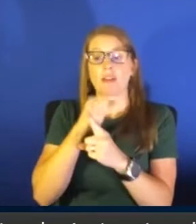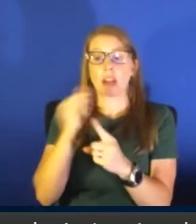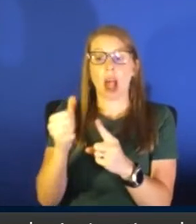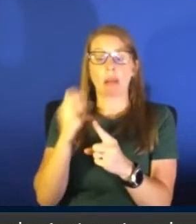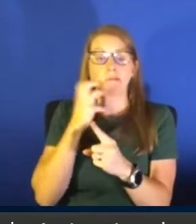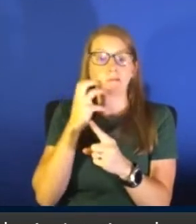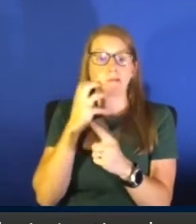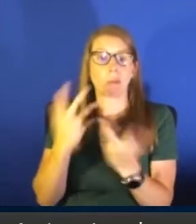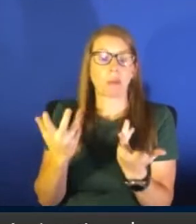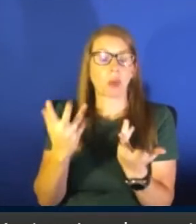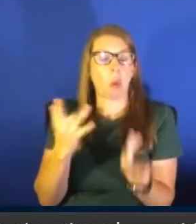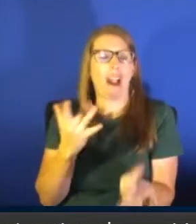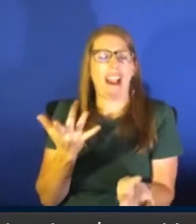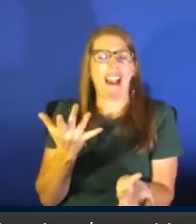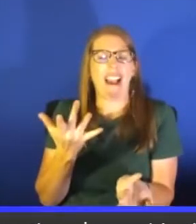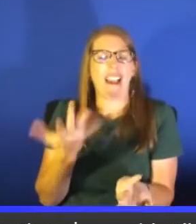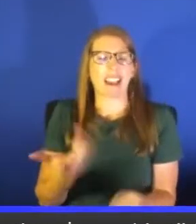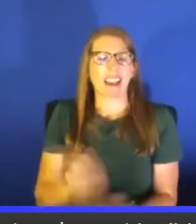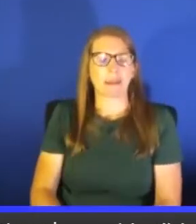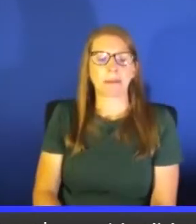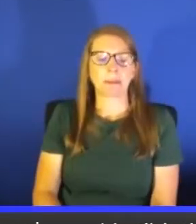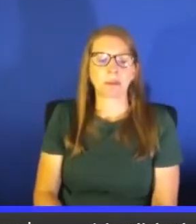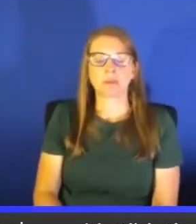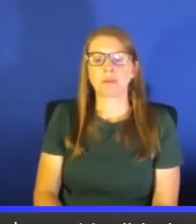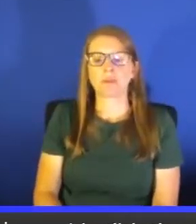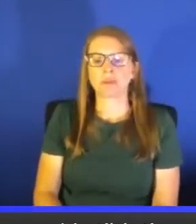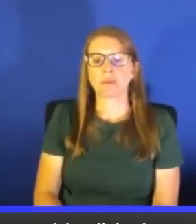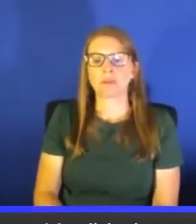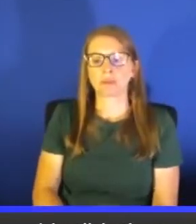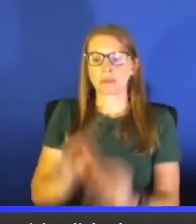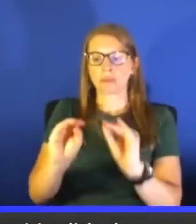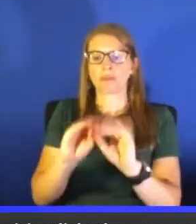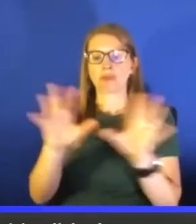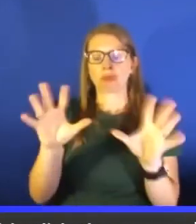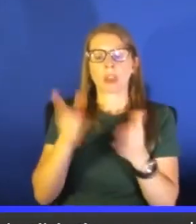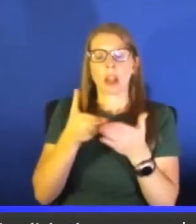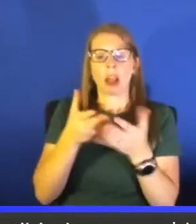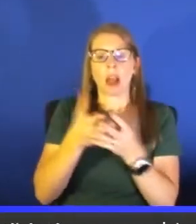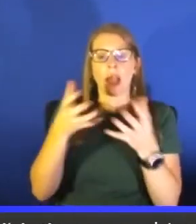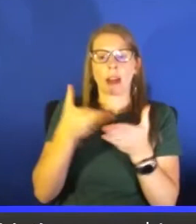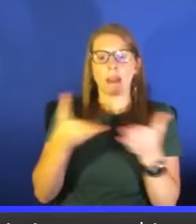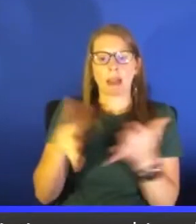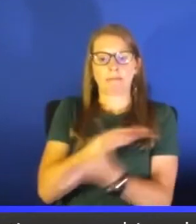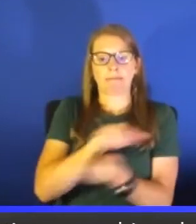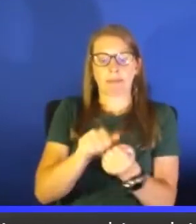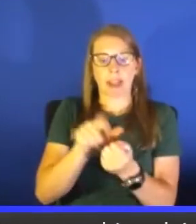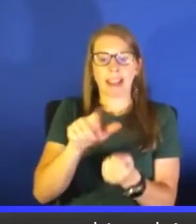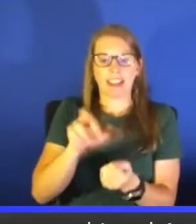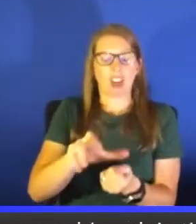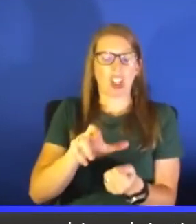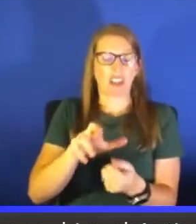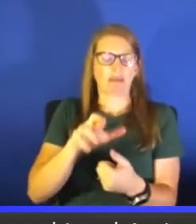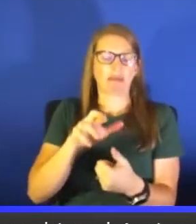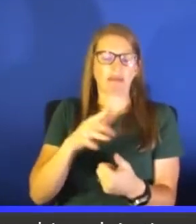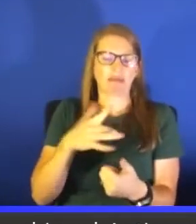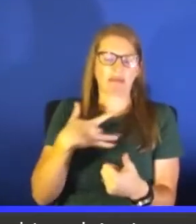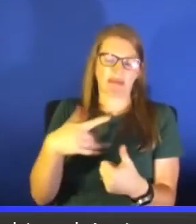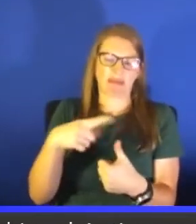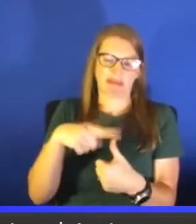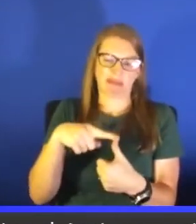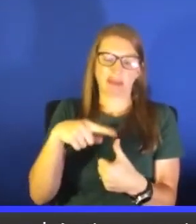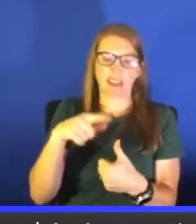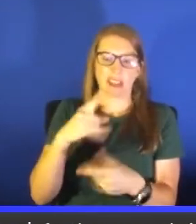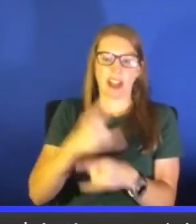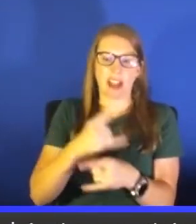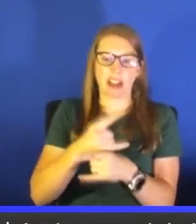that? So obviously there's a lot of things that can damage the liver. Alcohol is the prime thing we talk about. I was here a couple weeks ago talking about alcohol